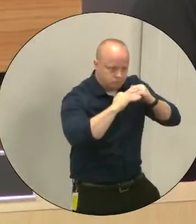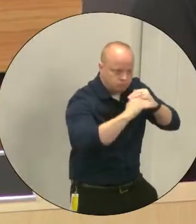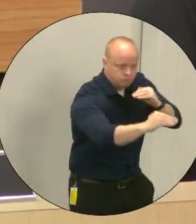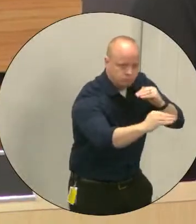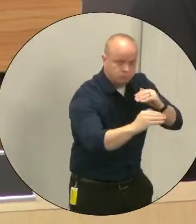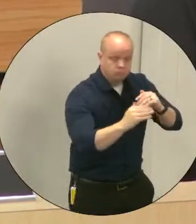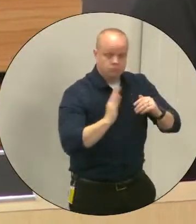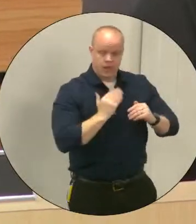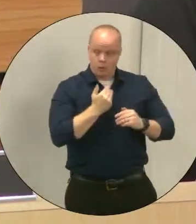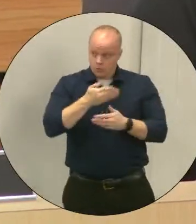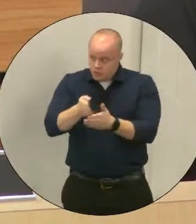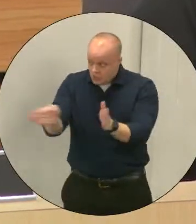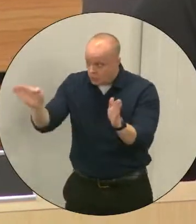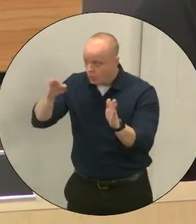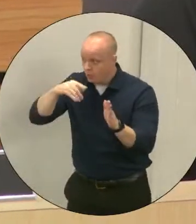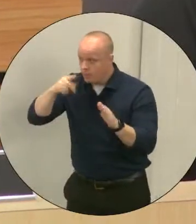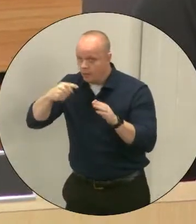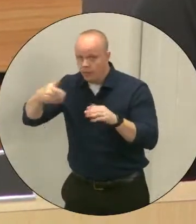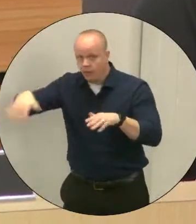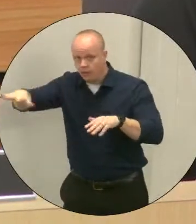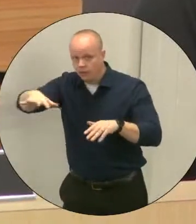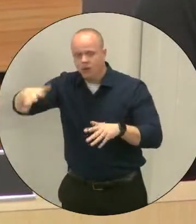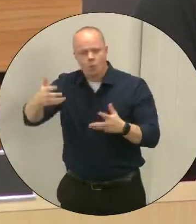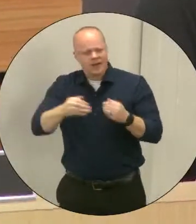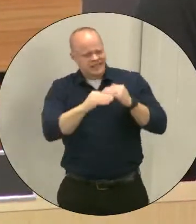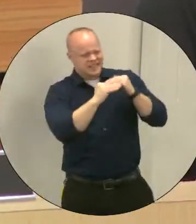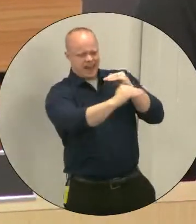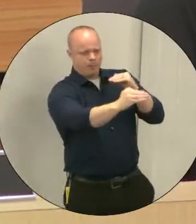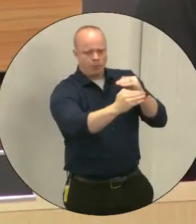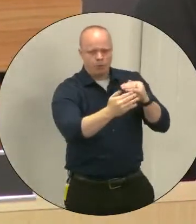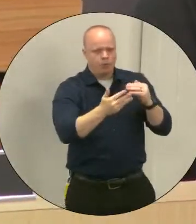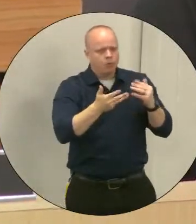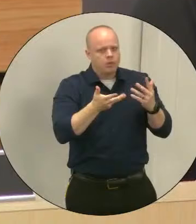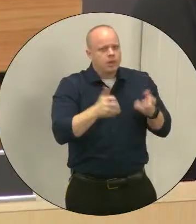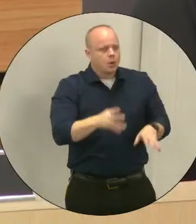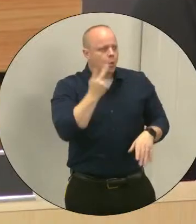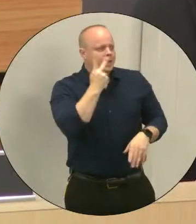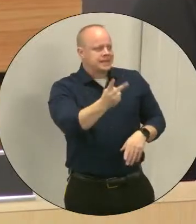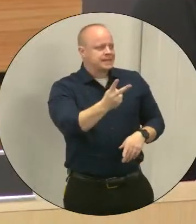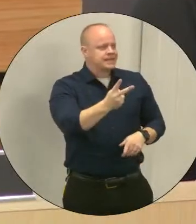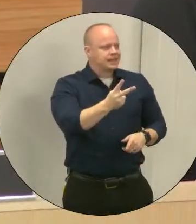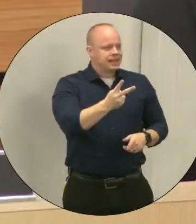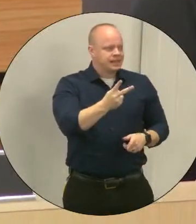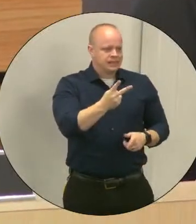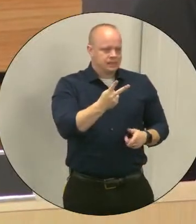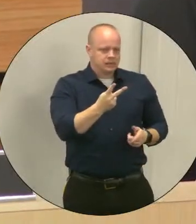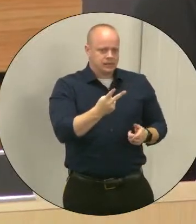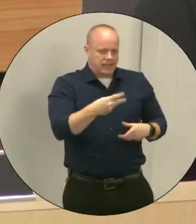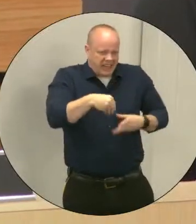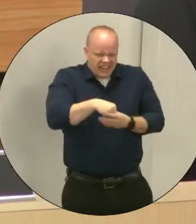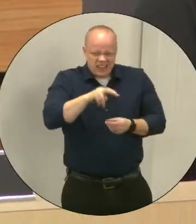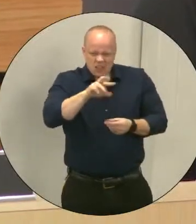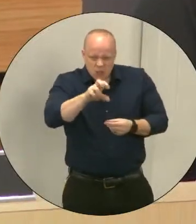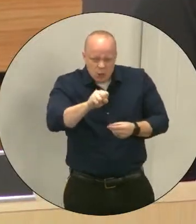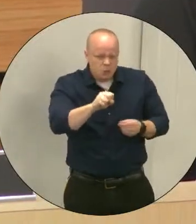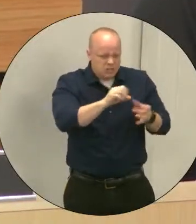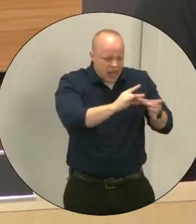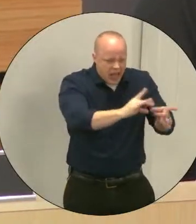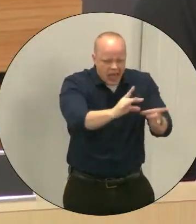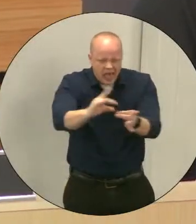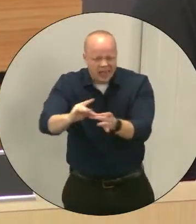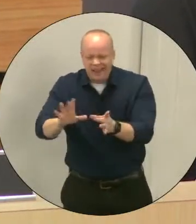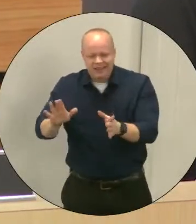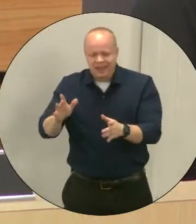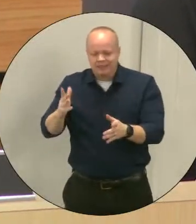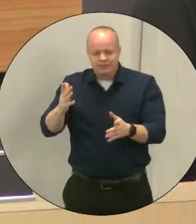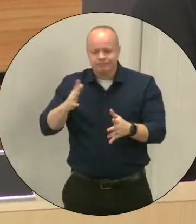Our public wants to see something stable. They don't want to see us in the news. They have enough news